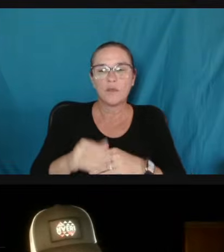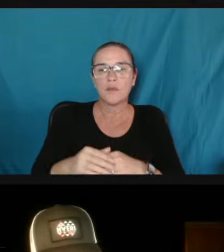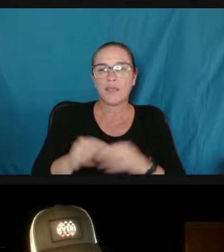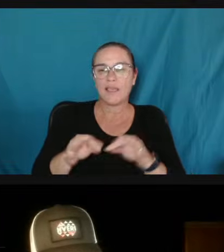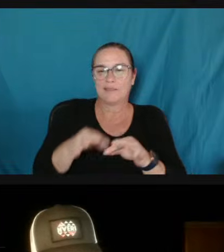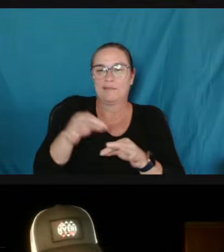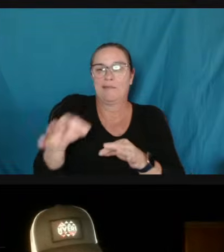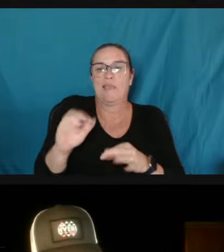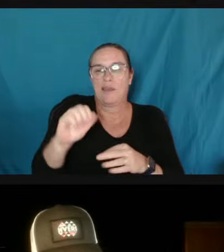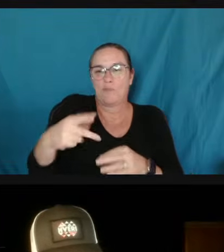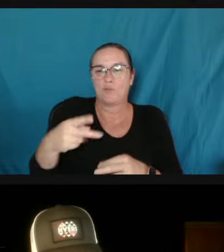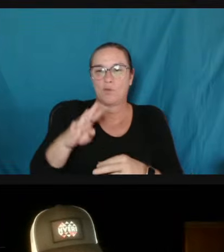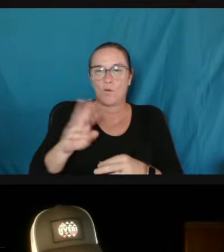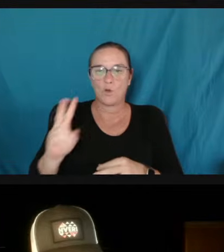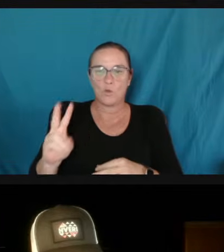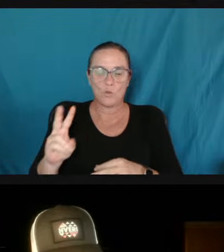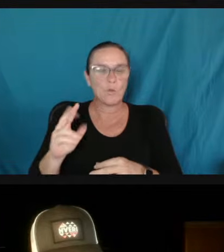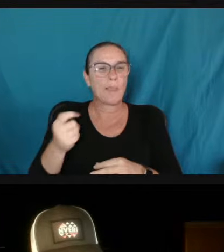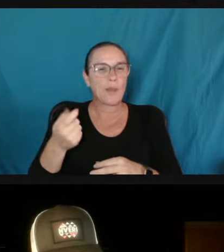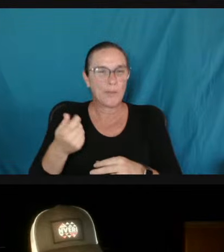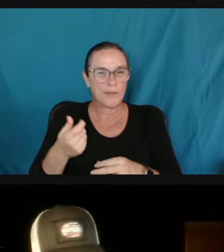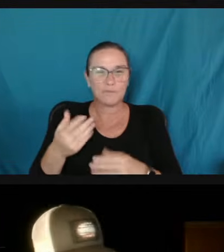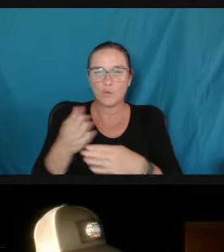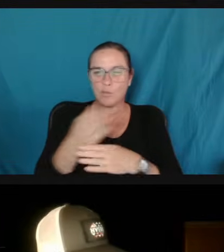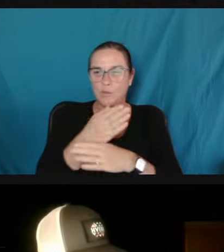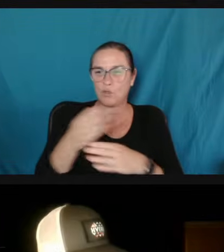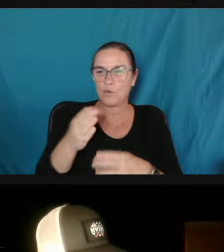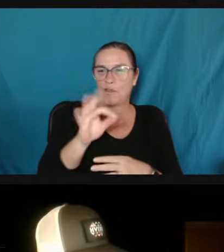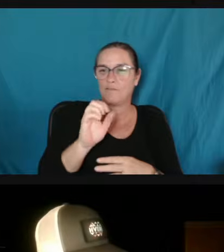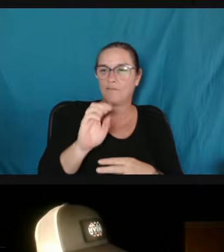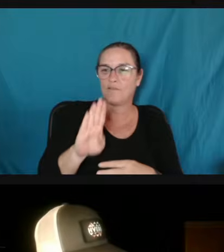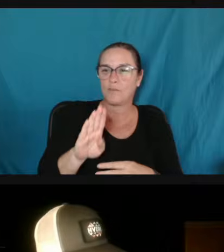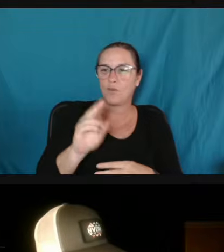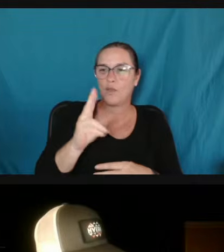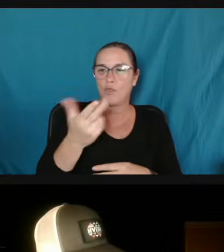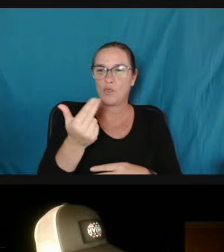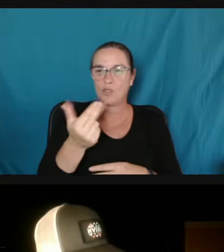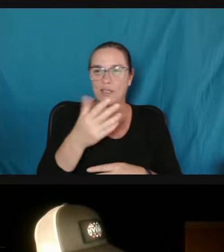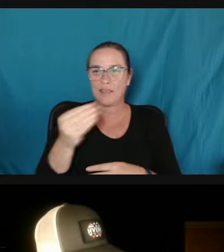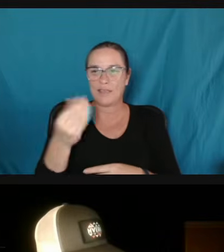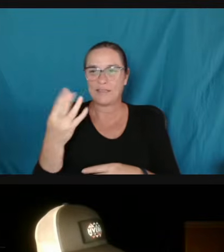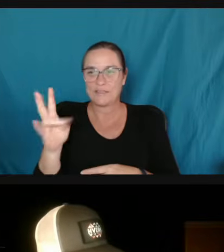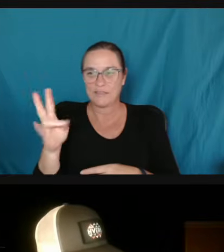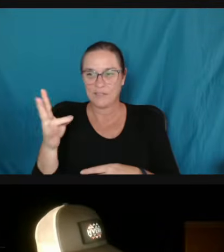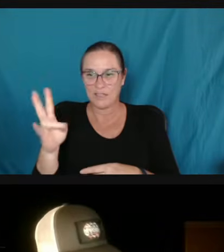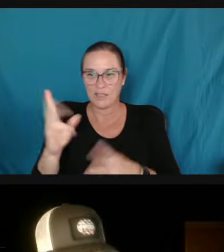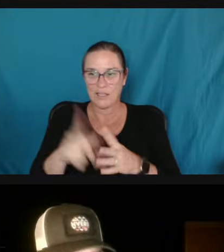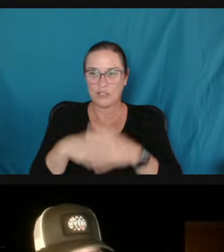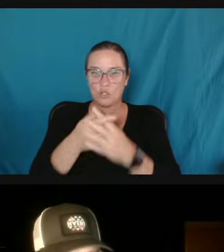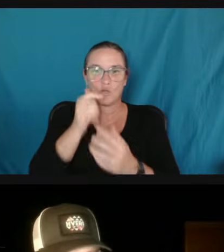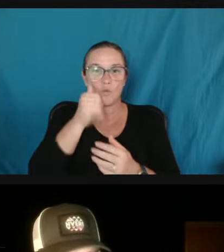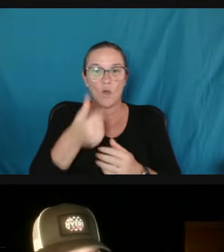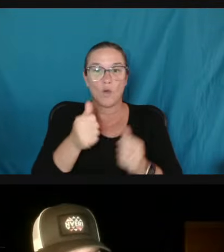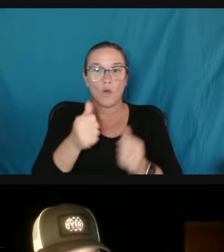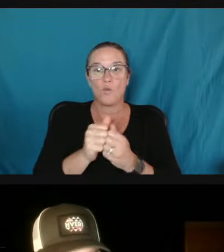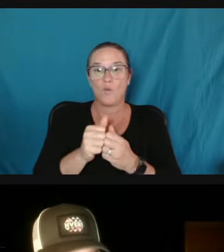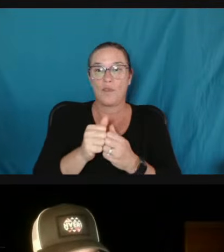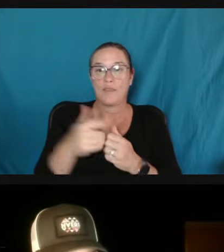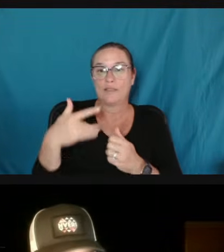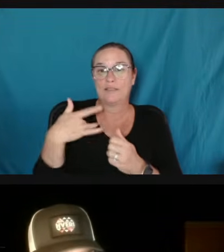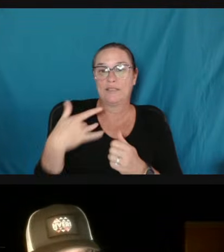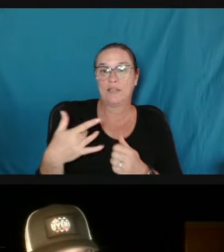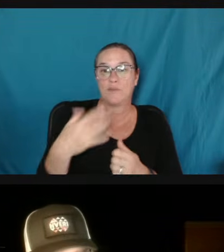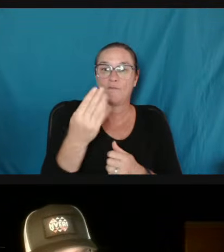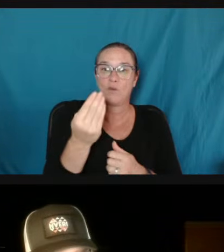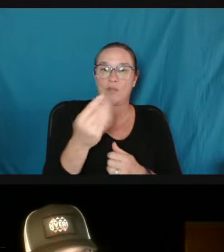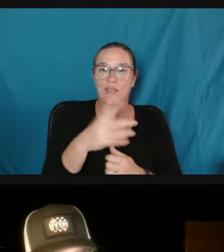episode 42 to between February 13th and 17th. That's starting tomorrow, with the most likely window between February 14th